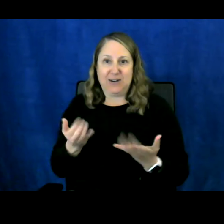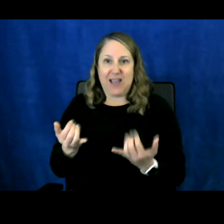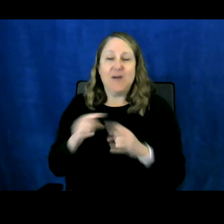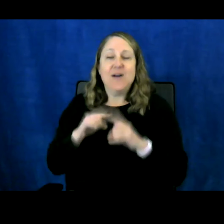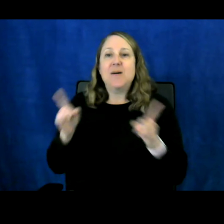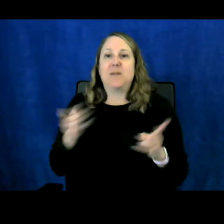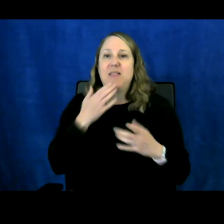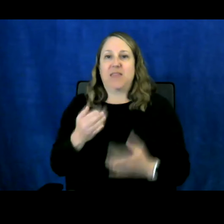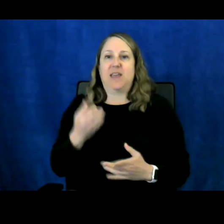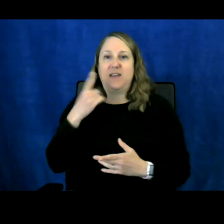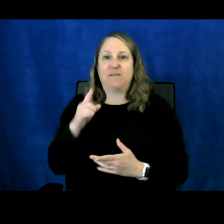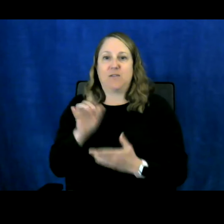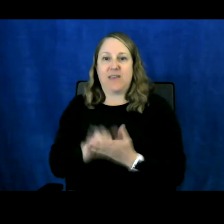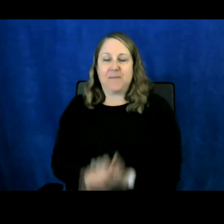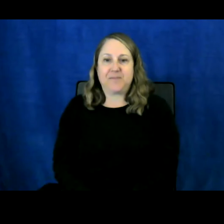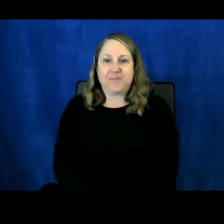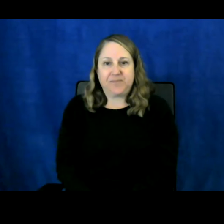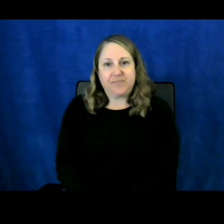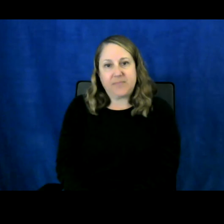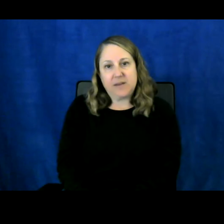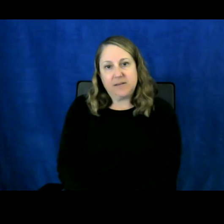thank you for engaging.